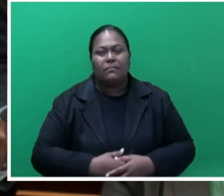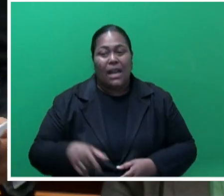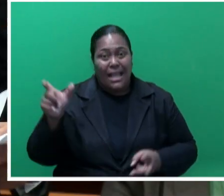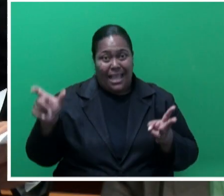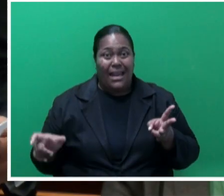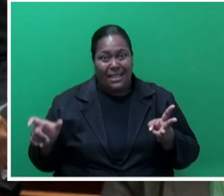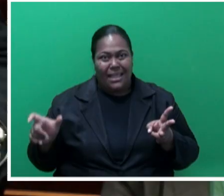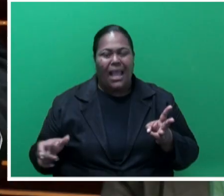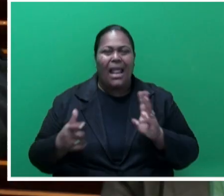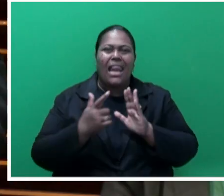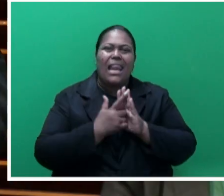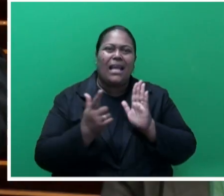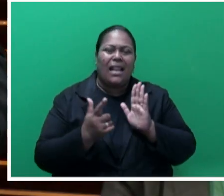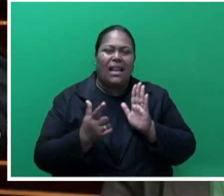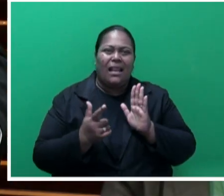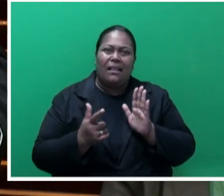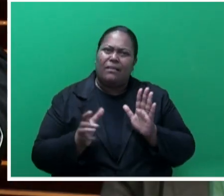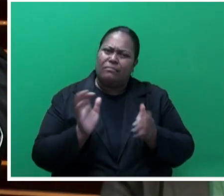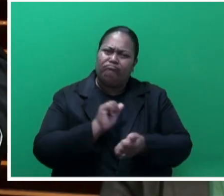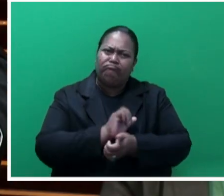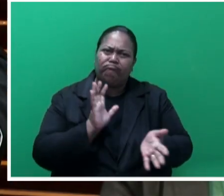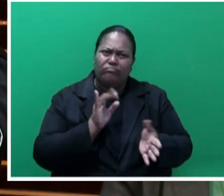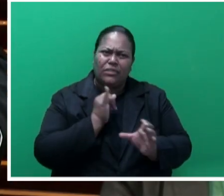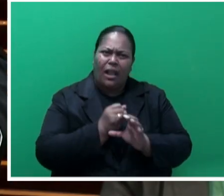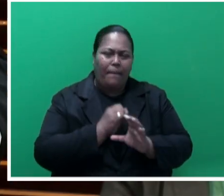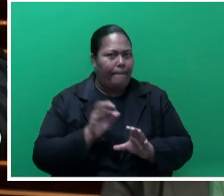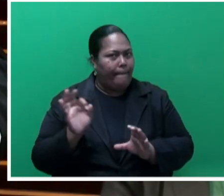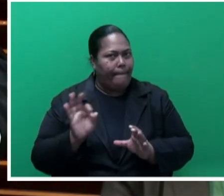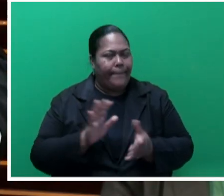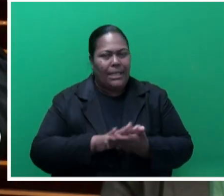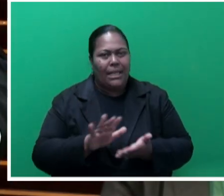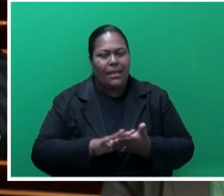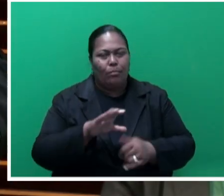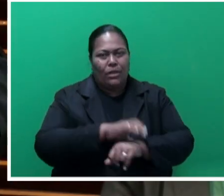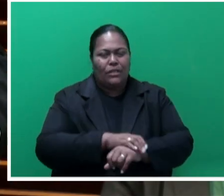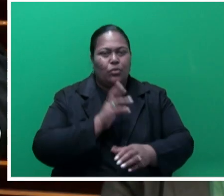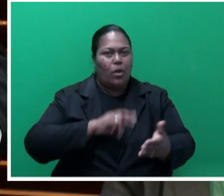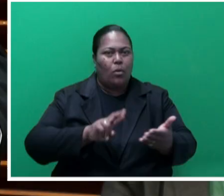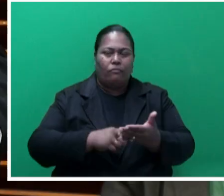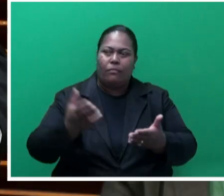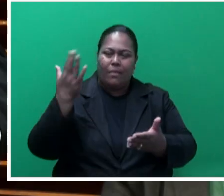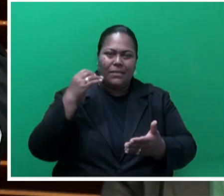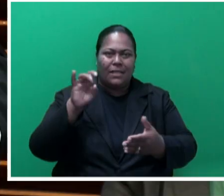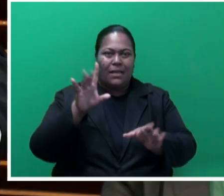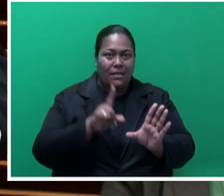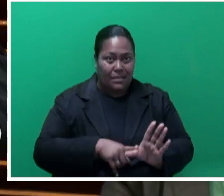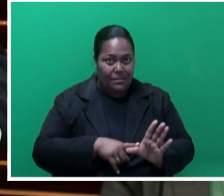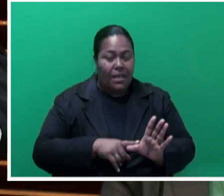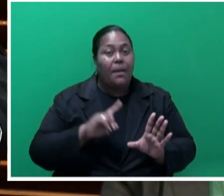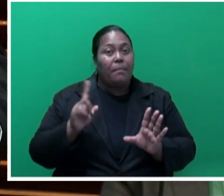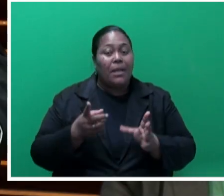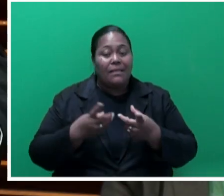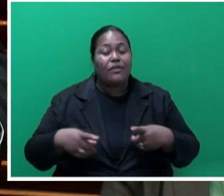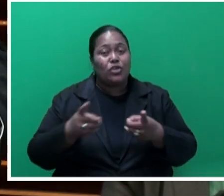good character, be sober-minded, and maintain a clean police record for the past 10 years. However, divisional commissioners may